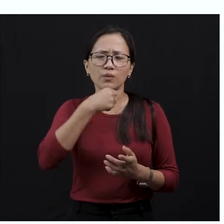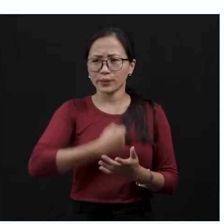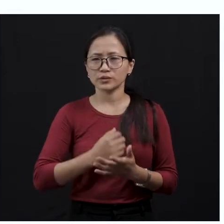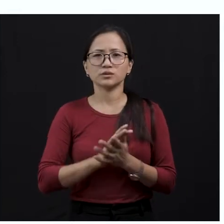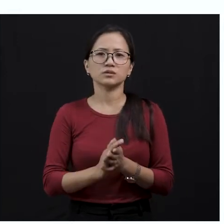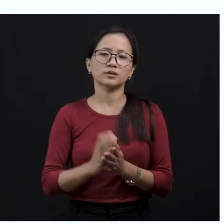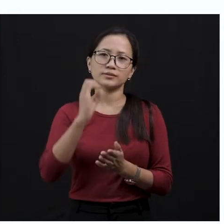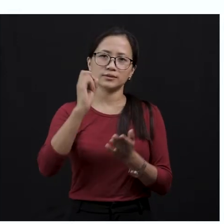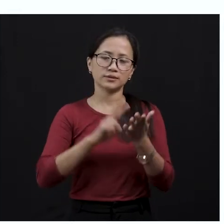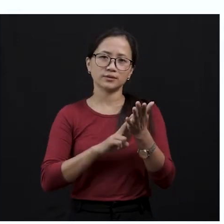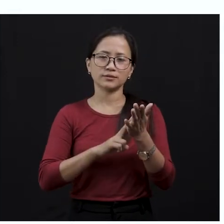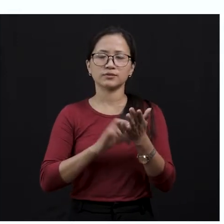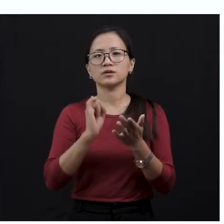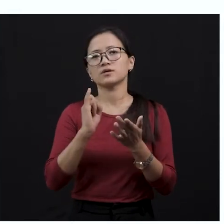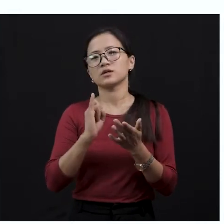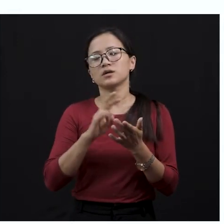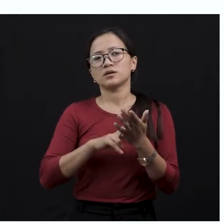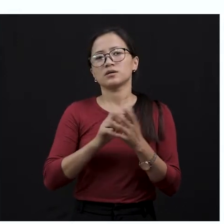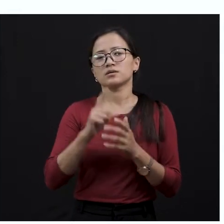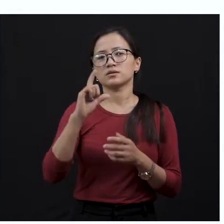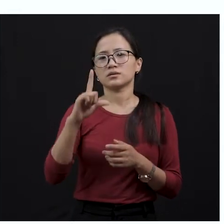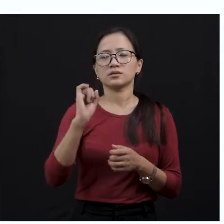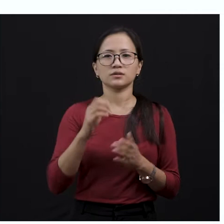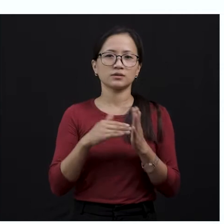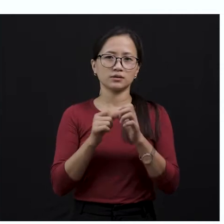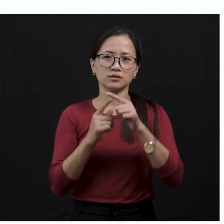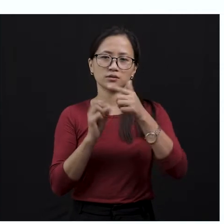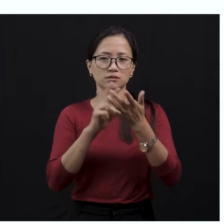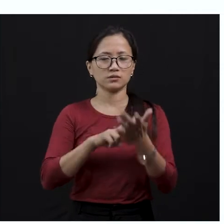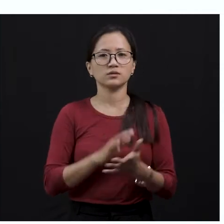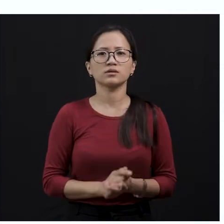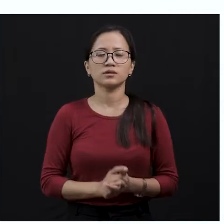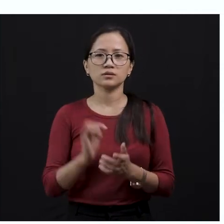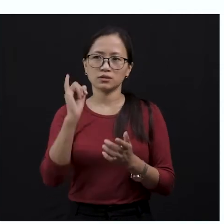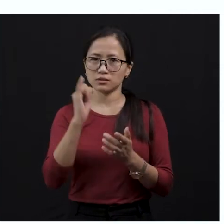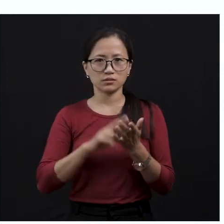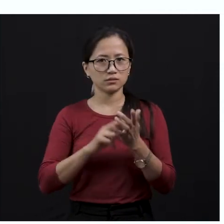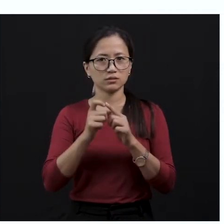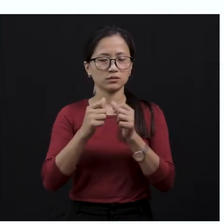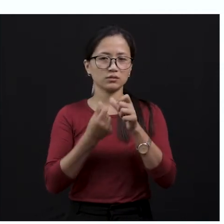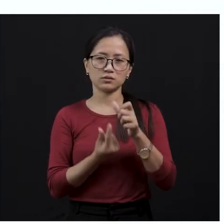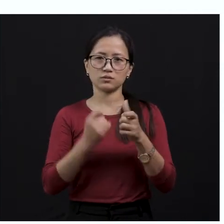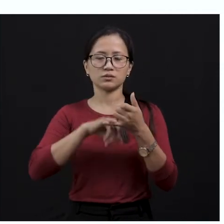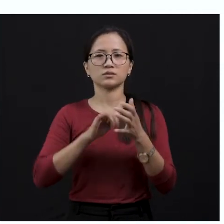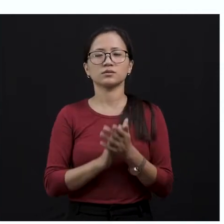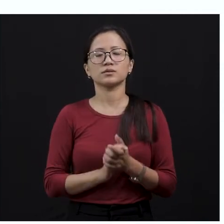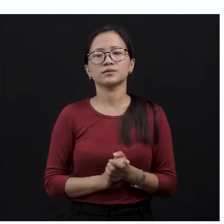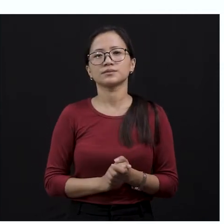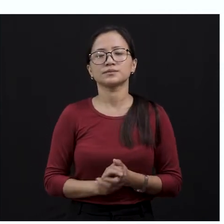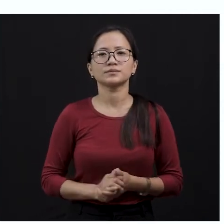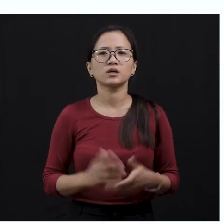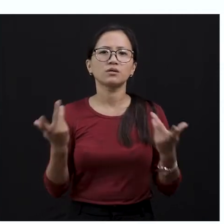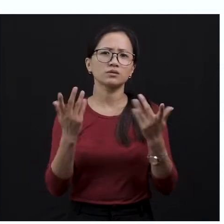civilizations, also the most important cities of the Indus Valley civilization. Now, how we